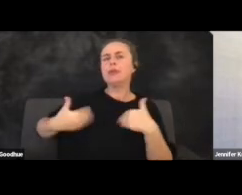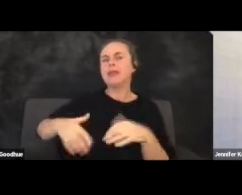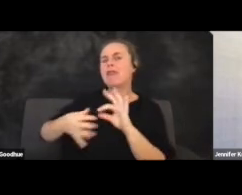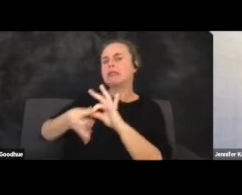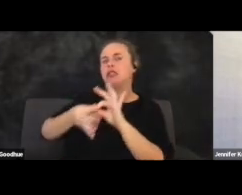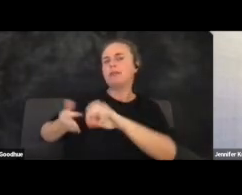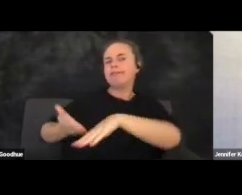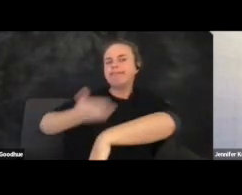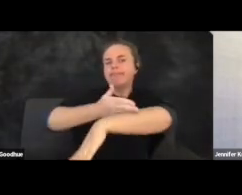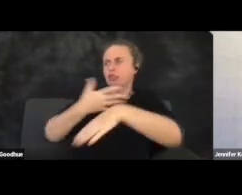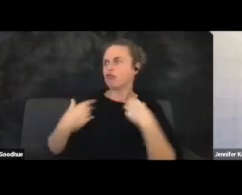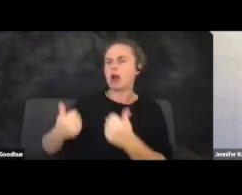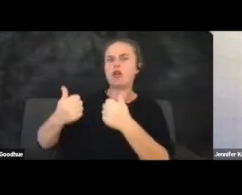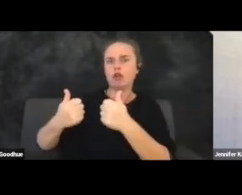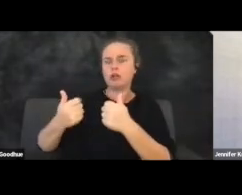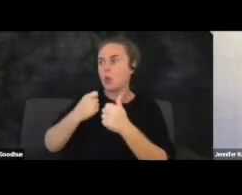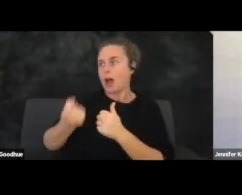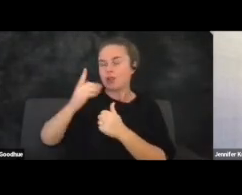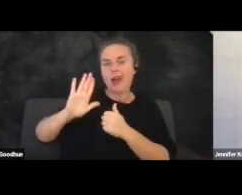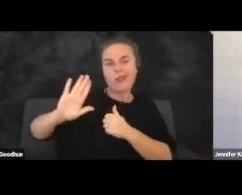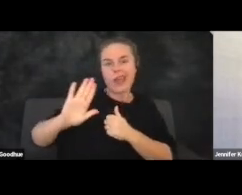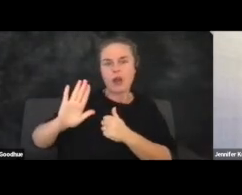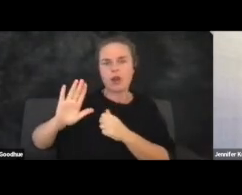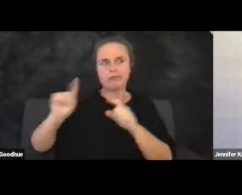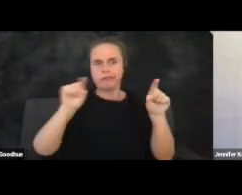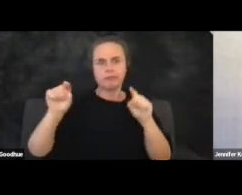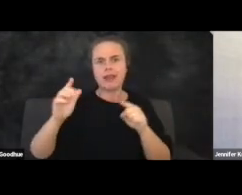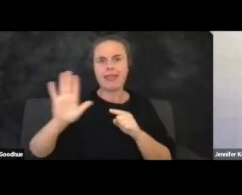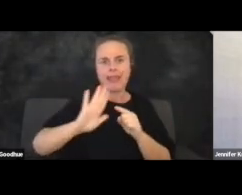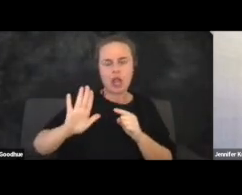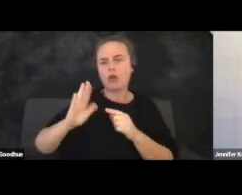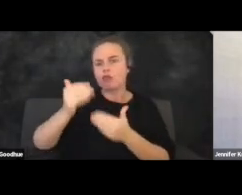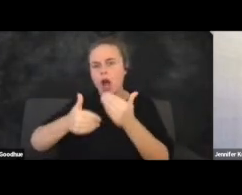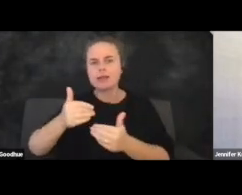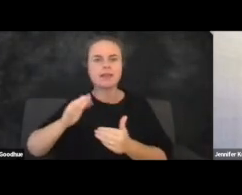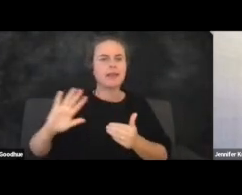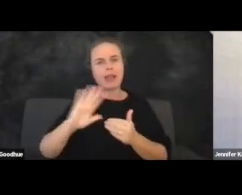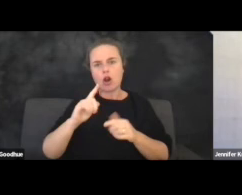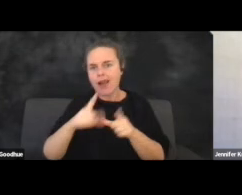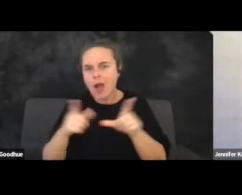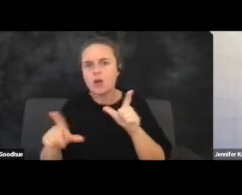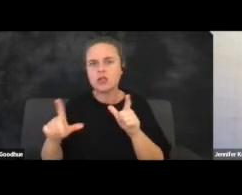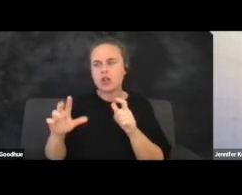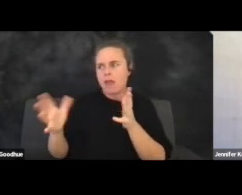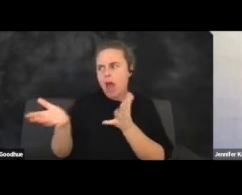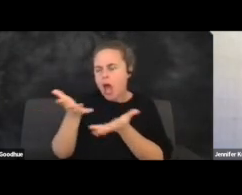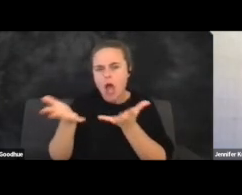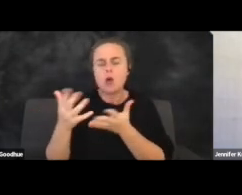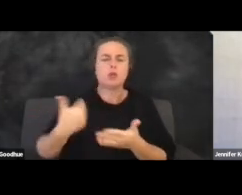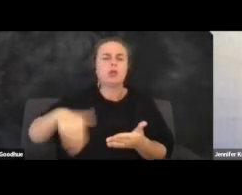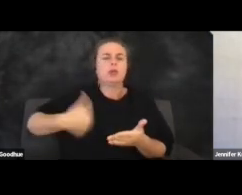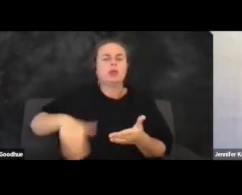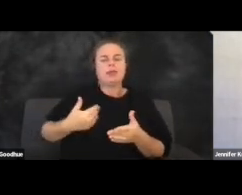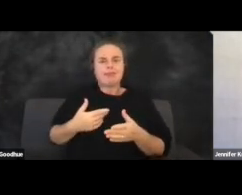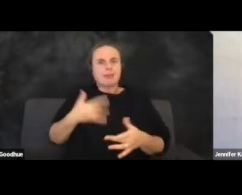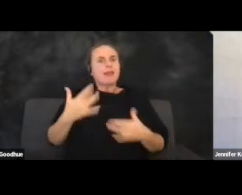understand their process, their language, their, you know, and so that's been something that as that continues to happen is something we're very